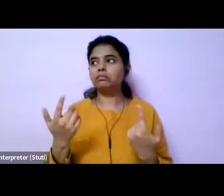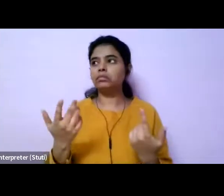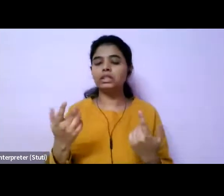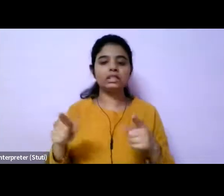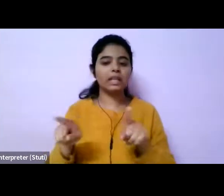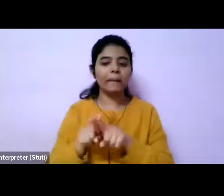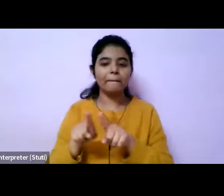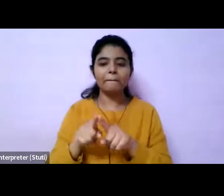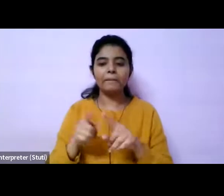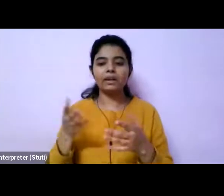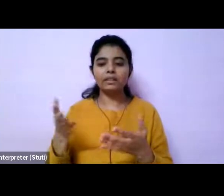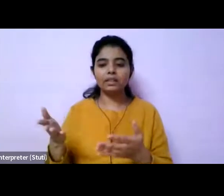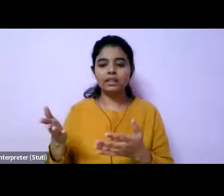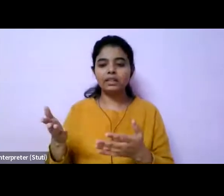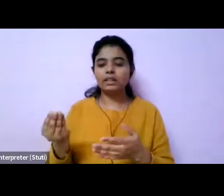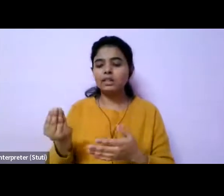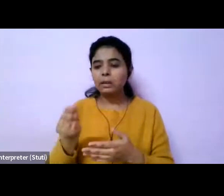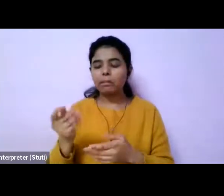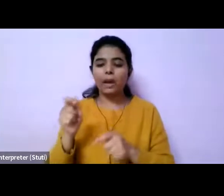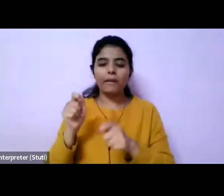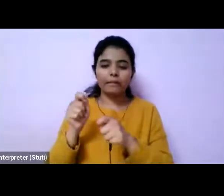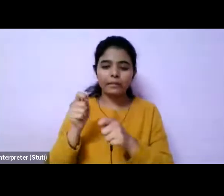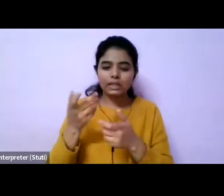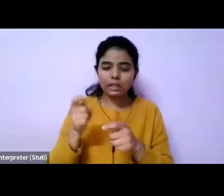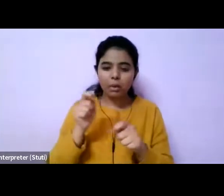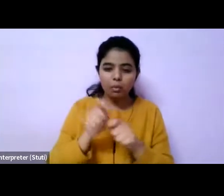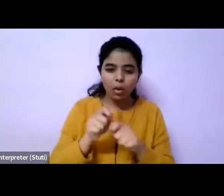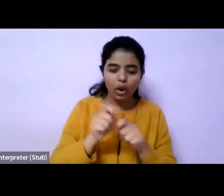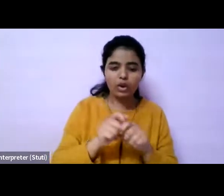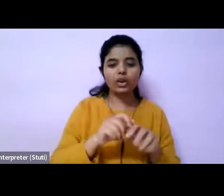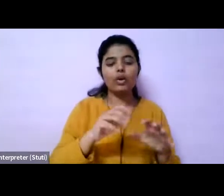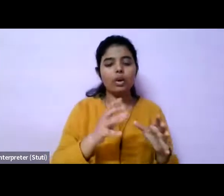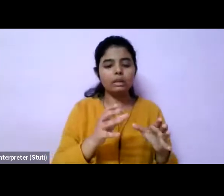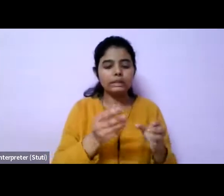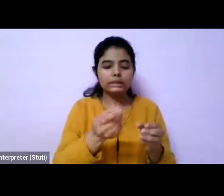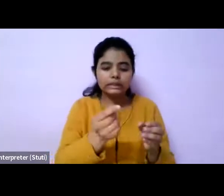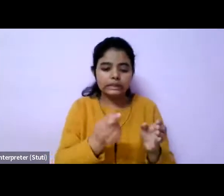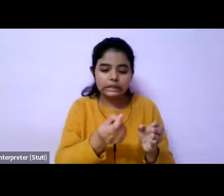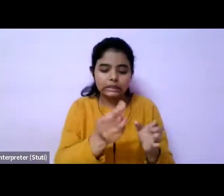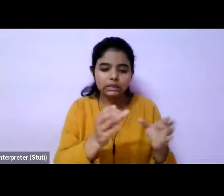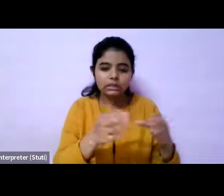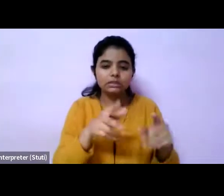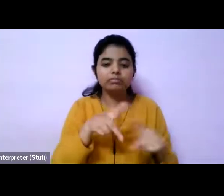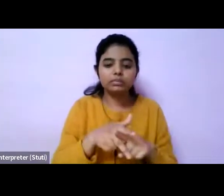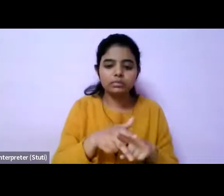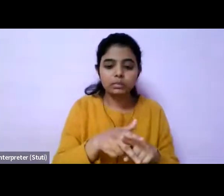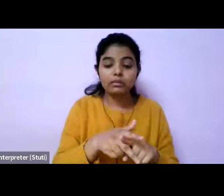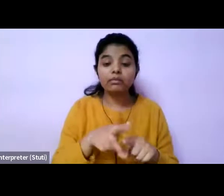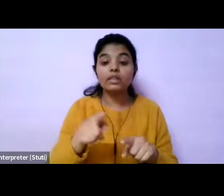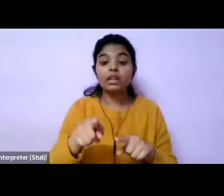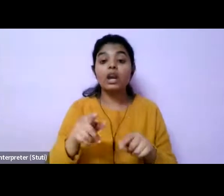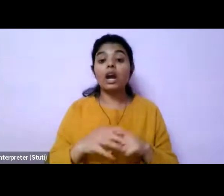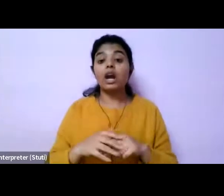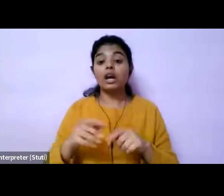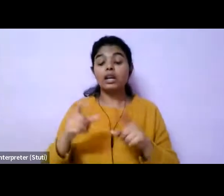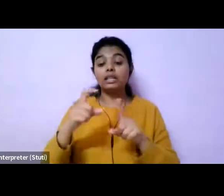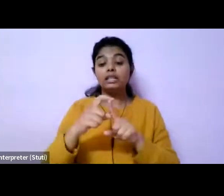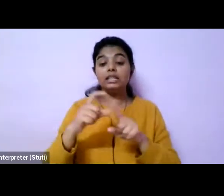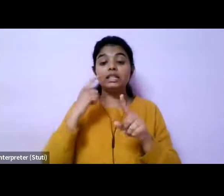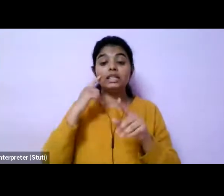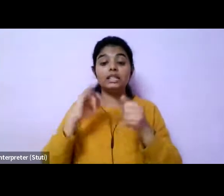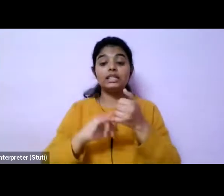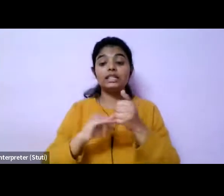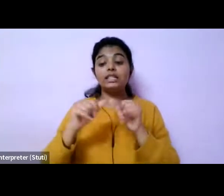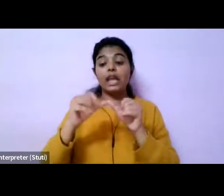breaks down a particular piece of work, disables the work. And if I'm using, if I'm allowed to use it as a verb. I think when